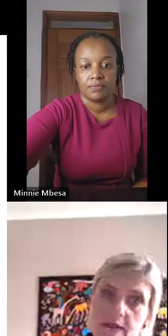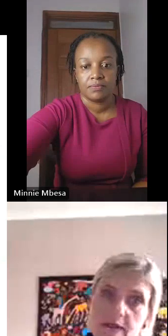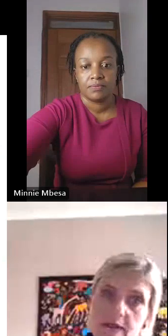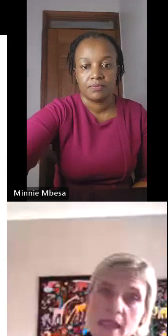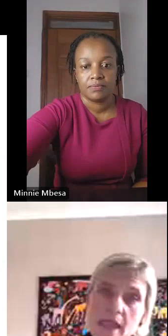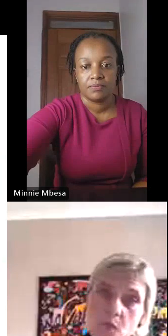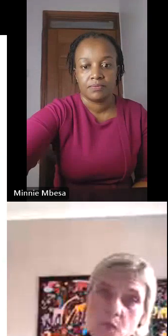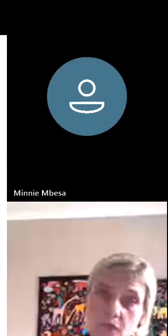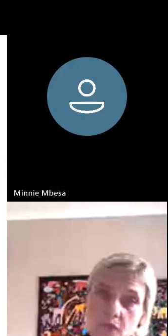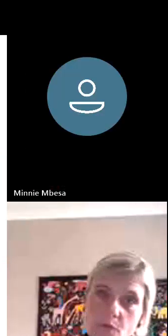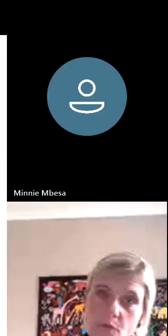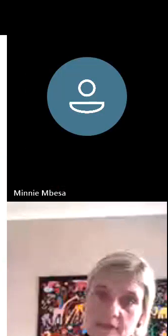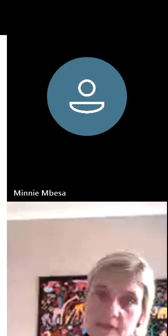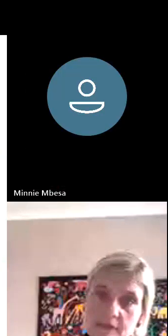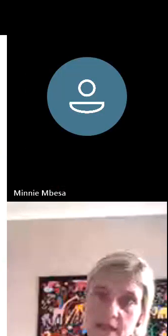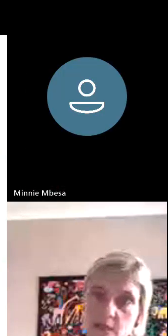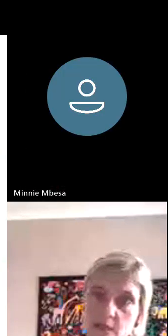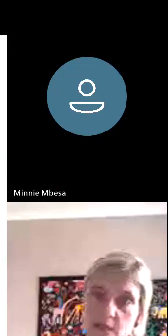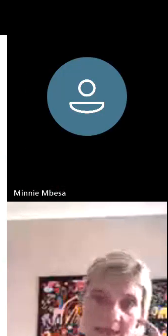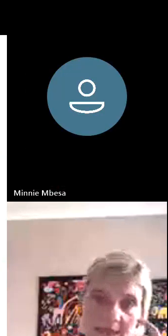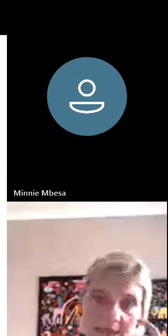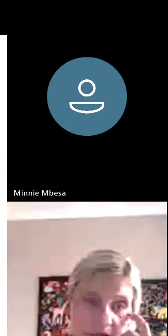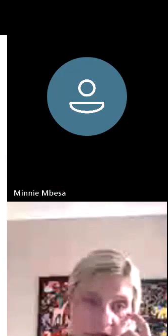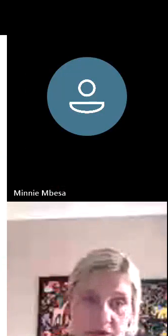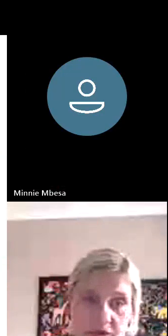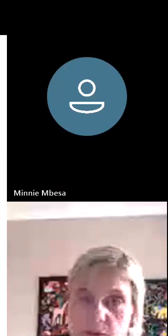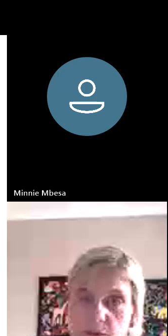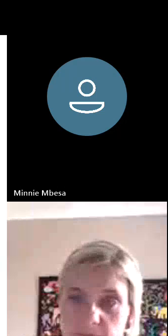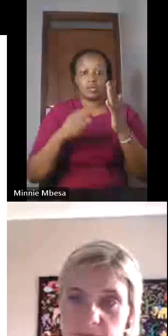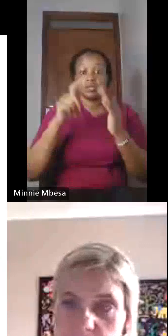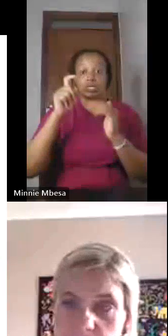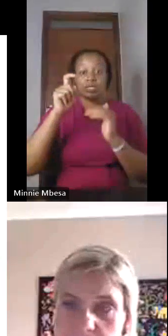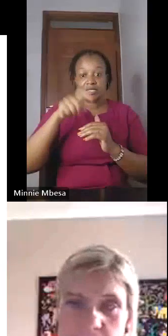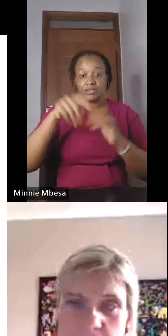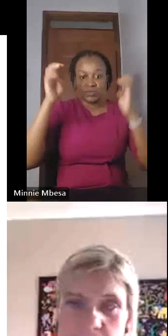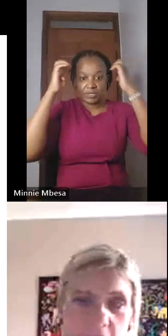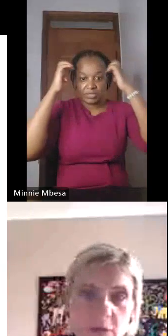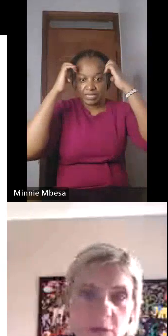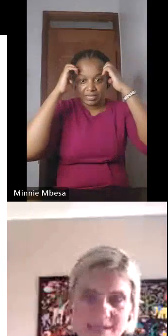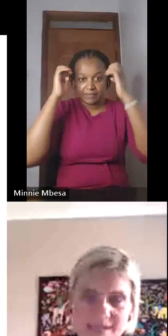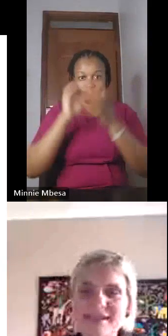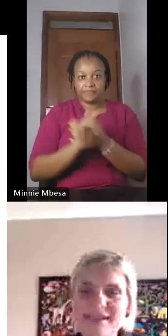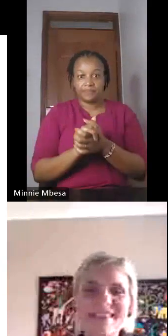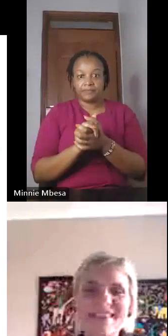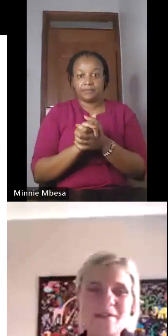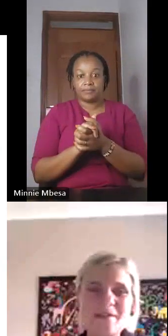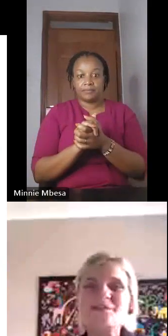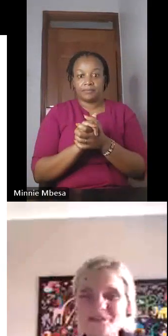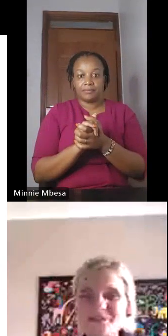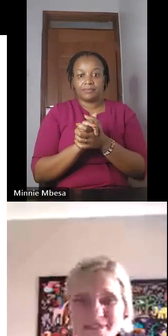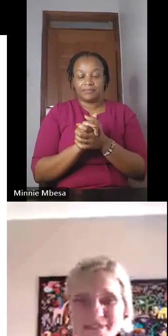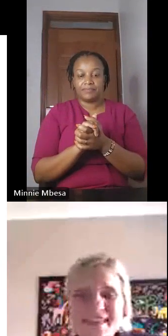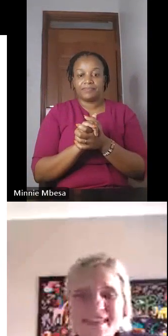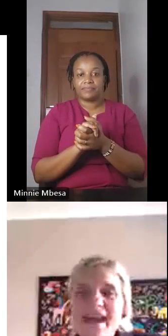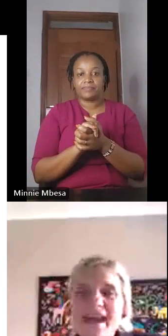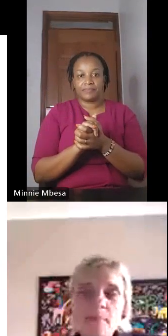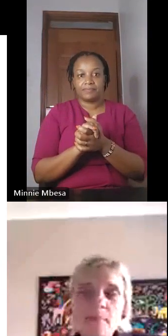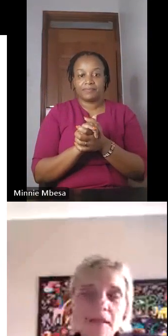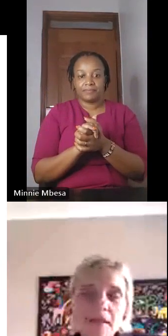intention and what you want to study. One second, sorry, I think we've missed Minnie. Oh, Minnie's back. Thank you.